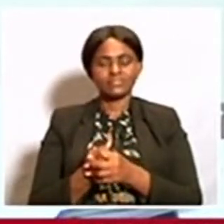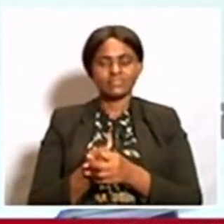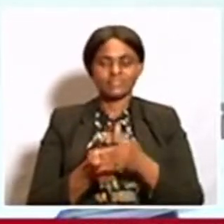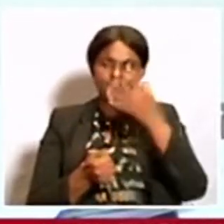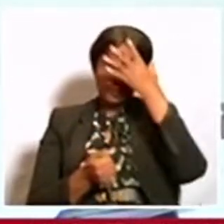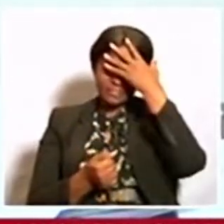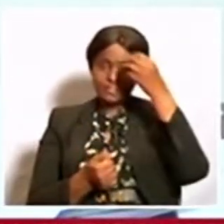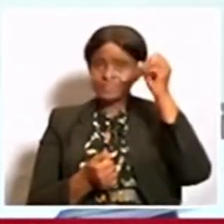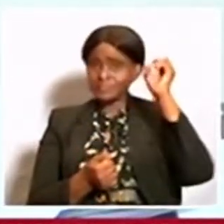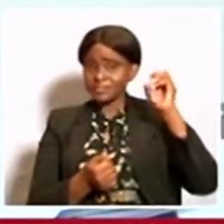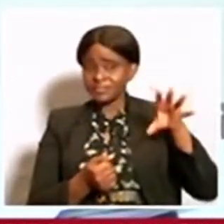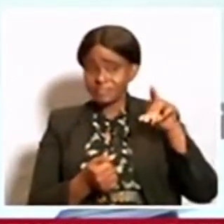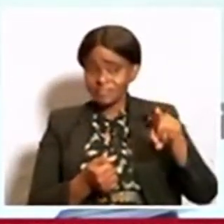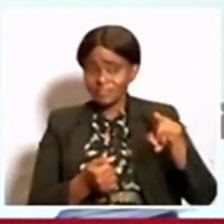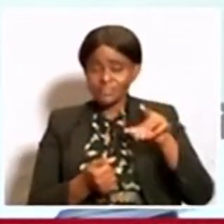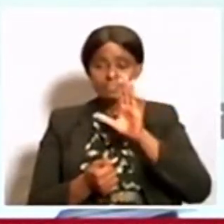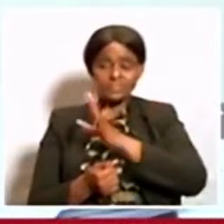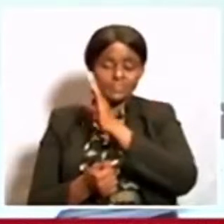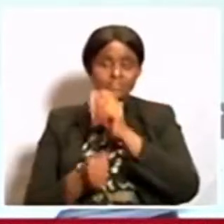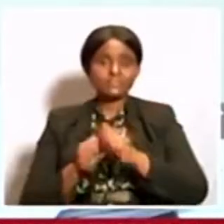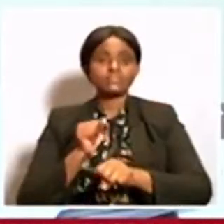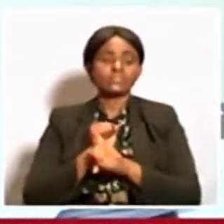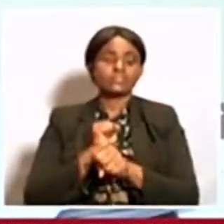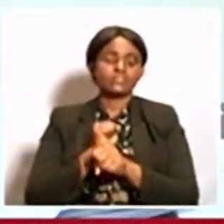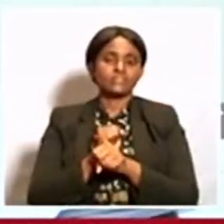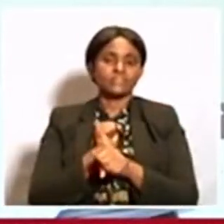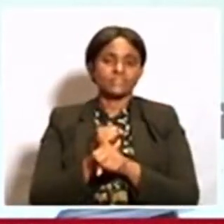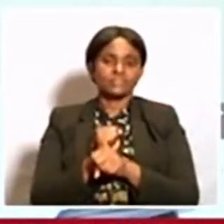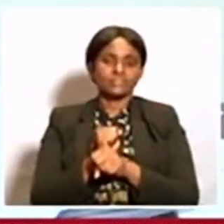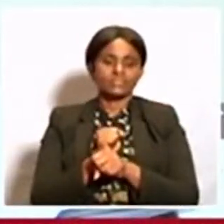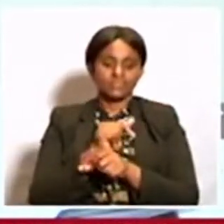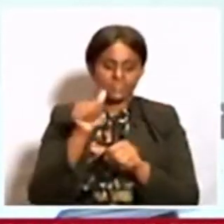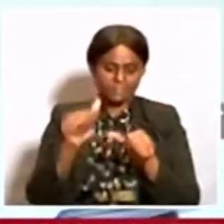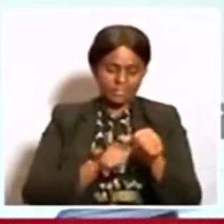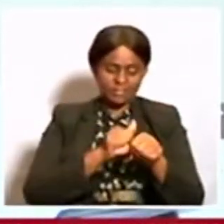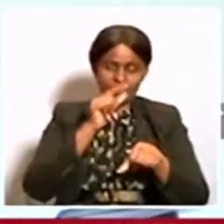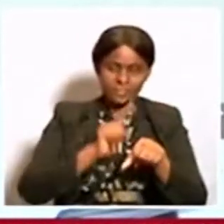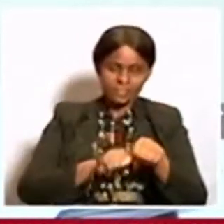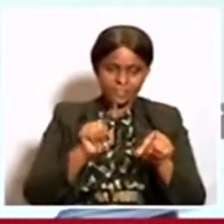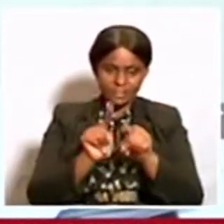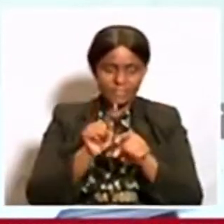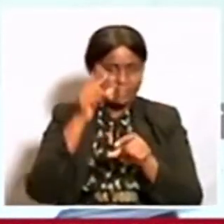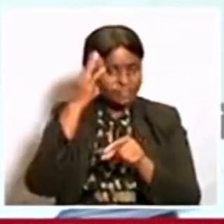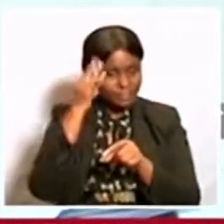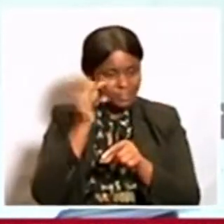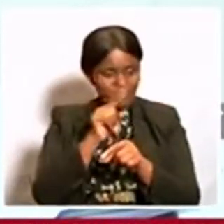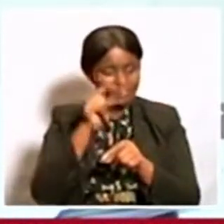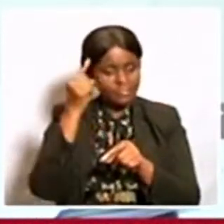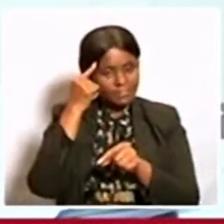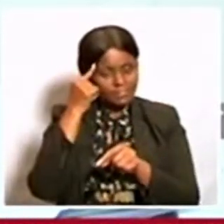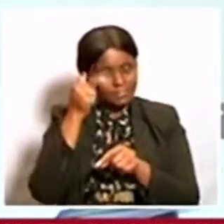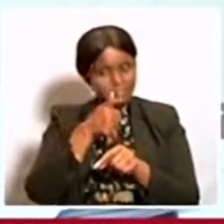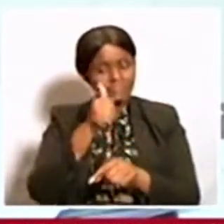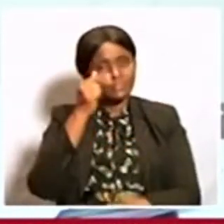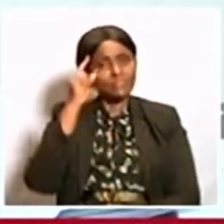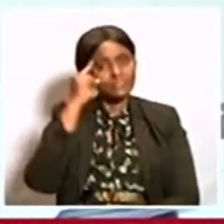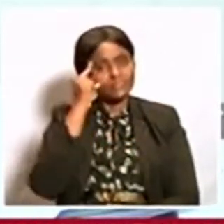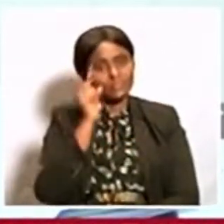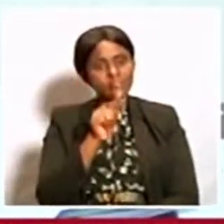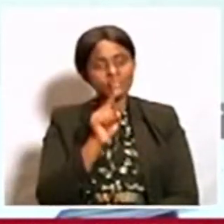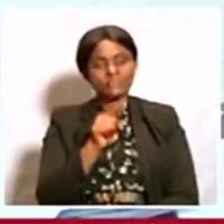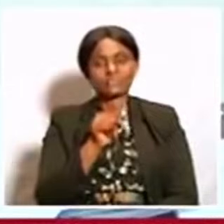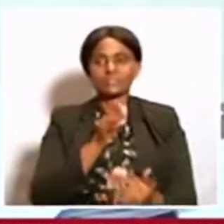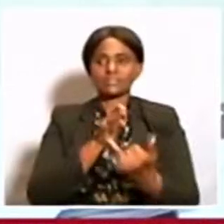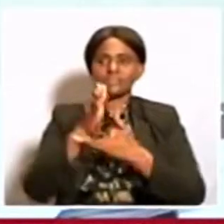negligence of duty. Because every time, and this is the reason as to why government thought it through